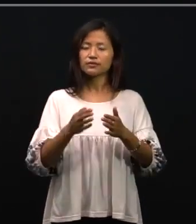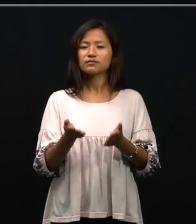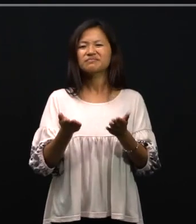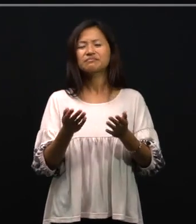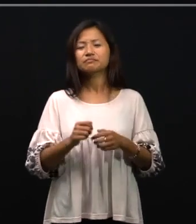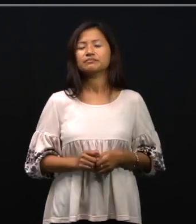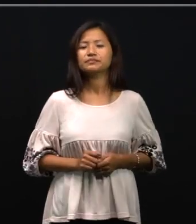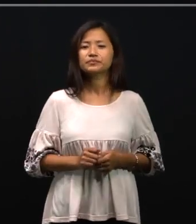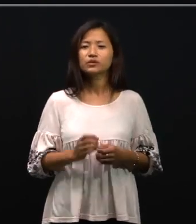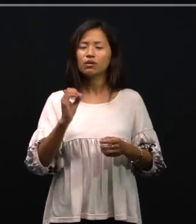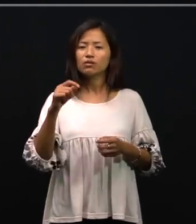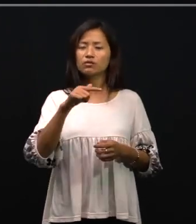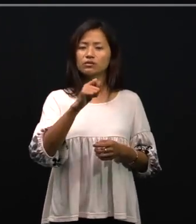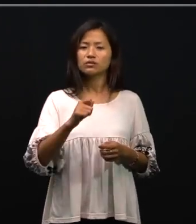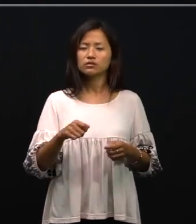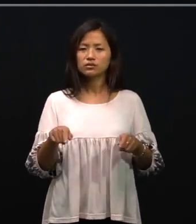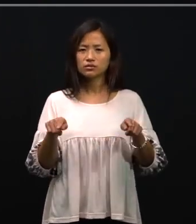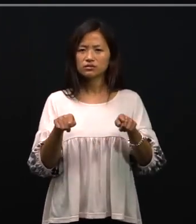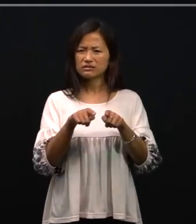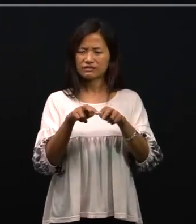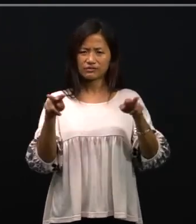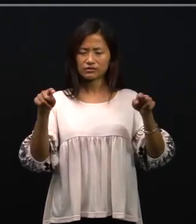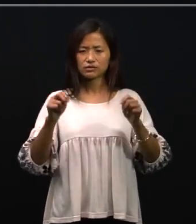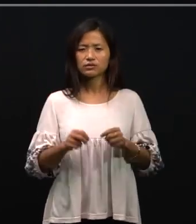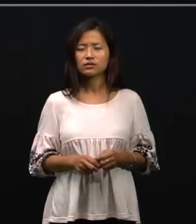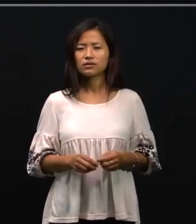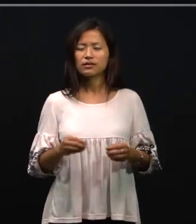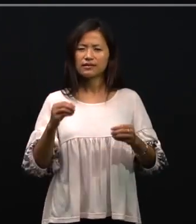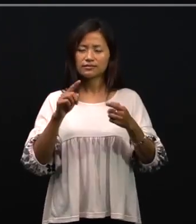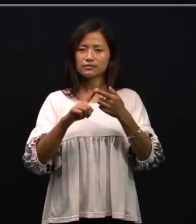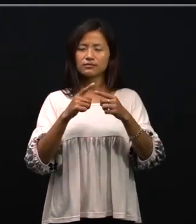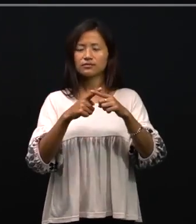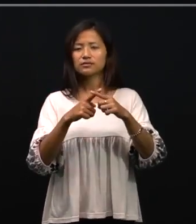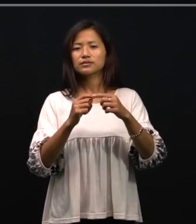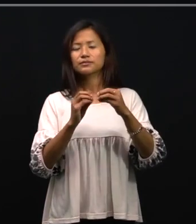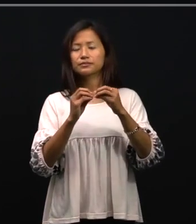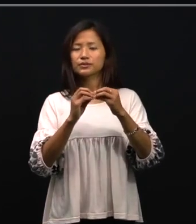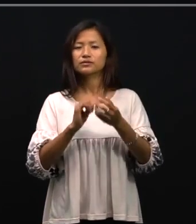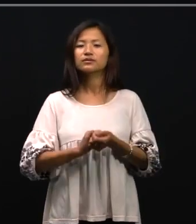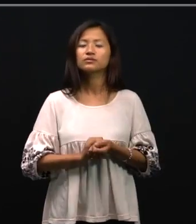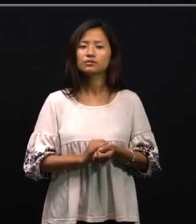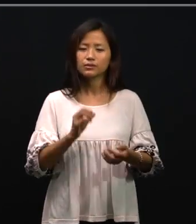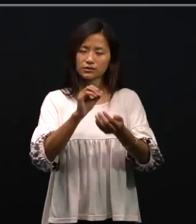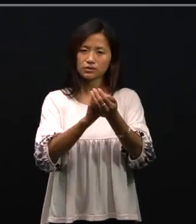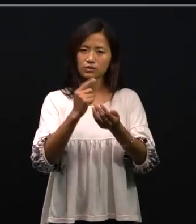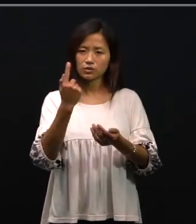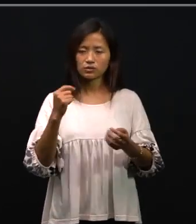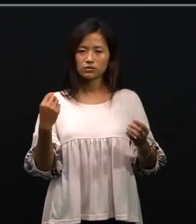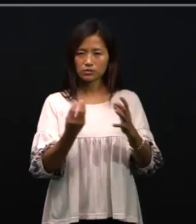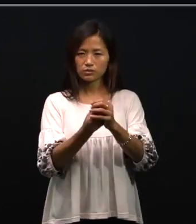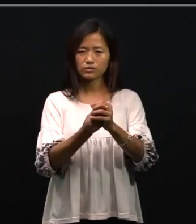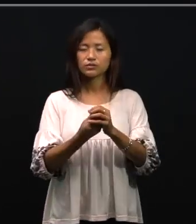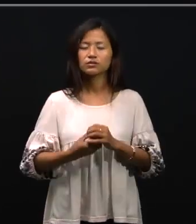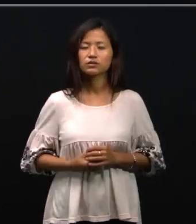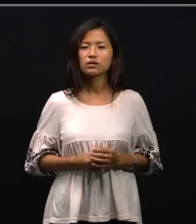and differences, organisms which exhibit differences or which exhibit similar characters, they can be placed in one group, and the